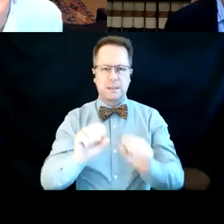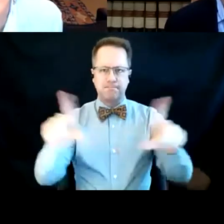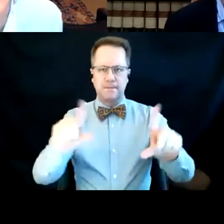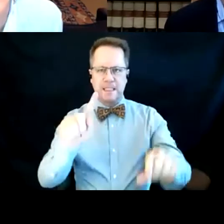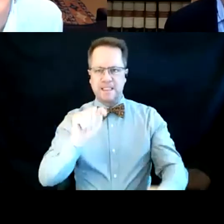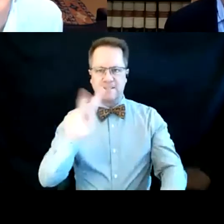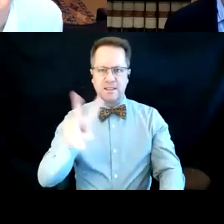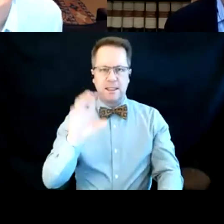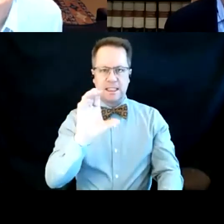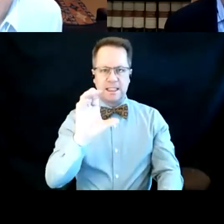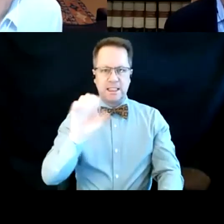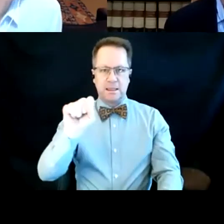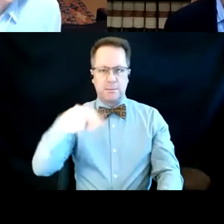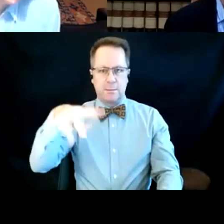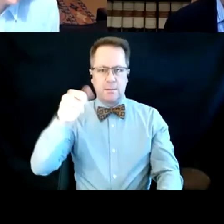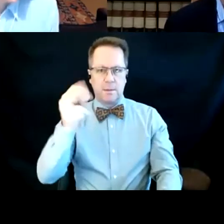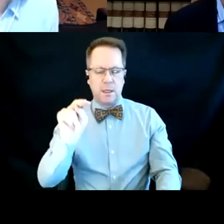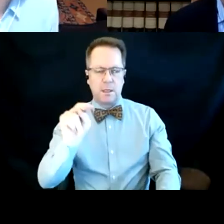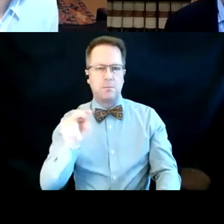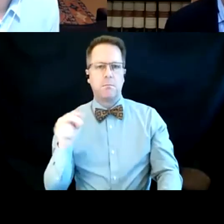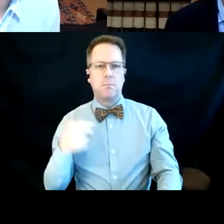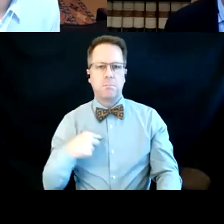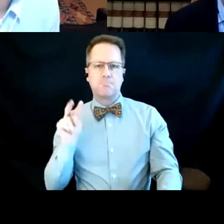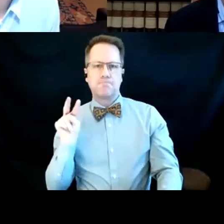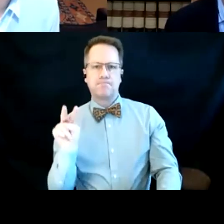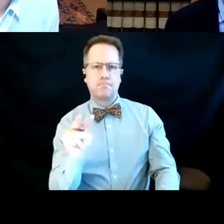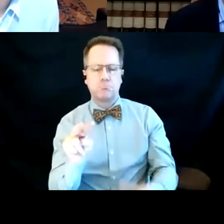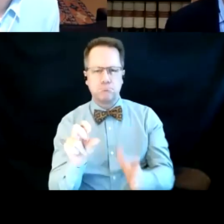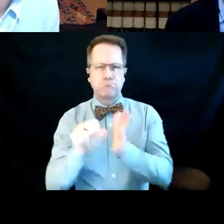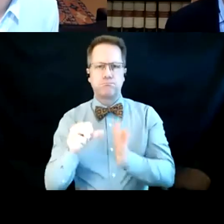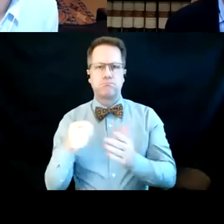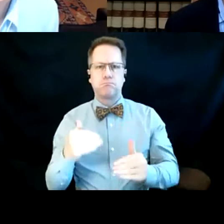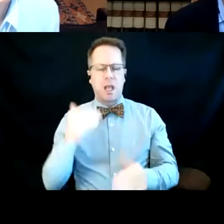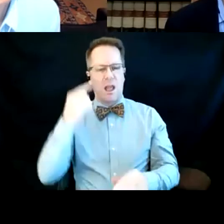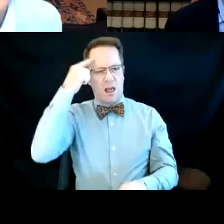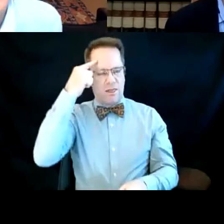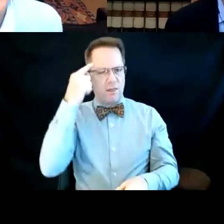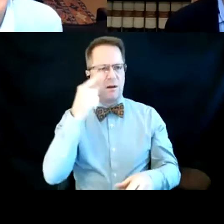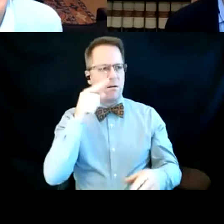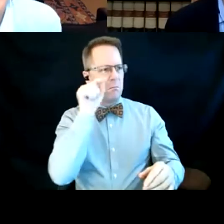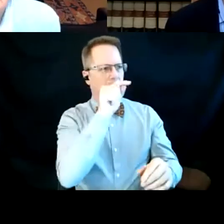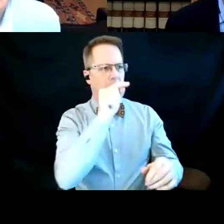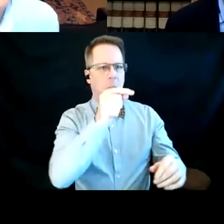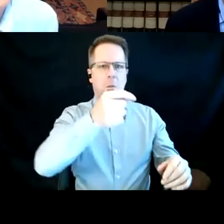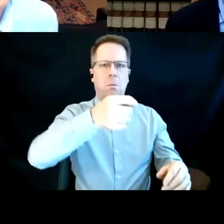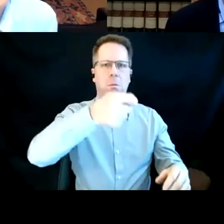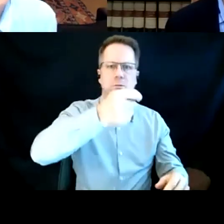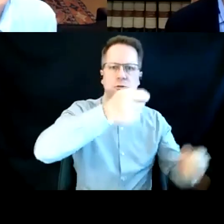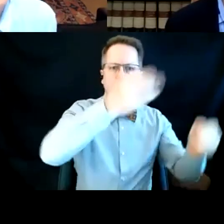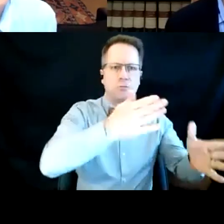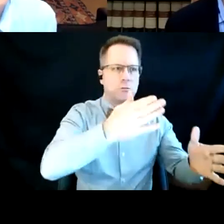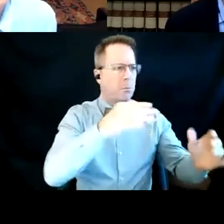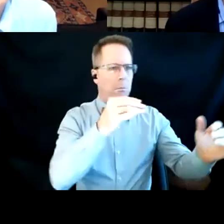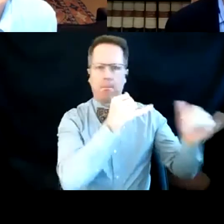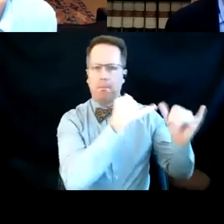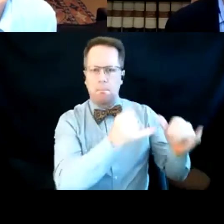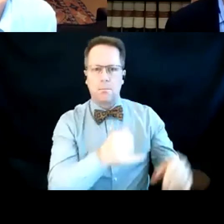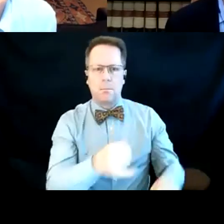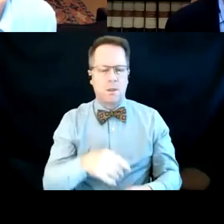performance there. And I think the justices were. But my question to you, Mr. Ho, is what's the best outcome? Will they redo the census if you